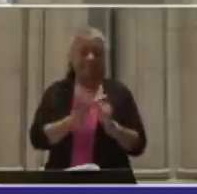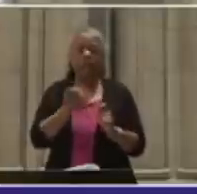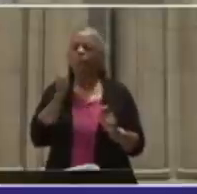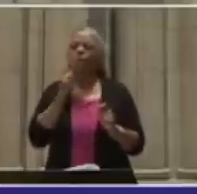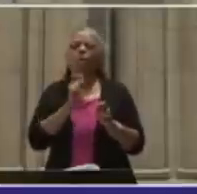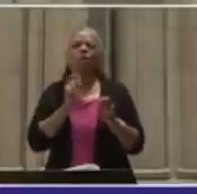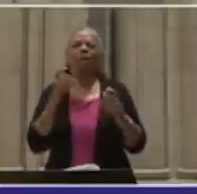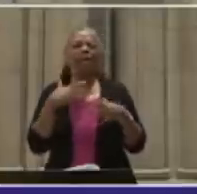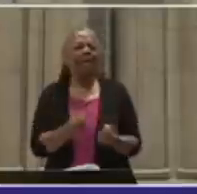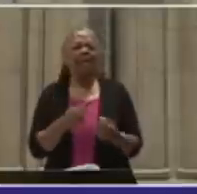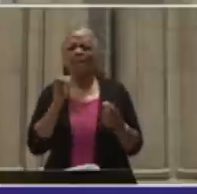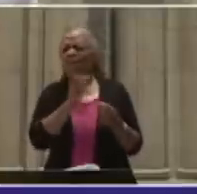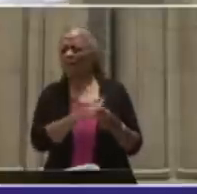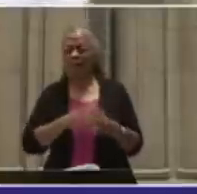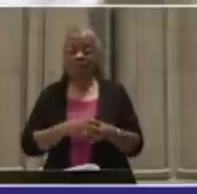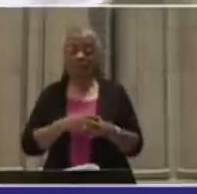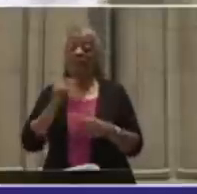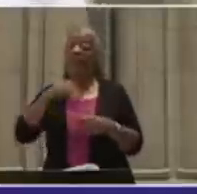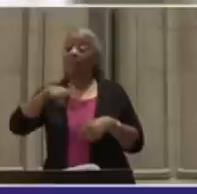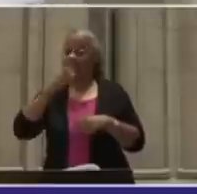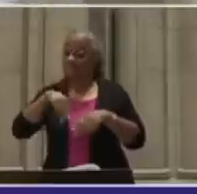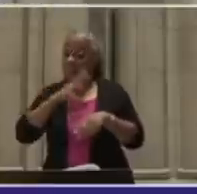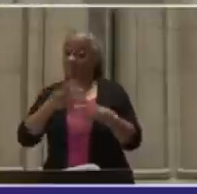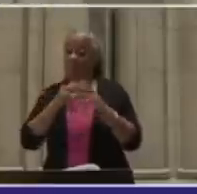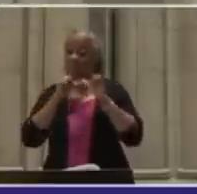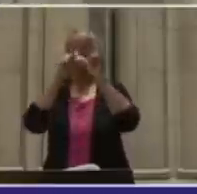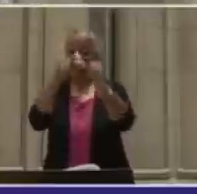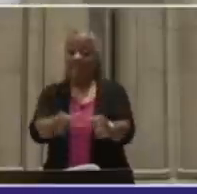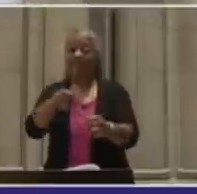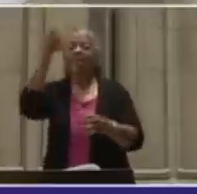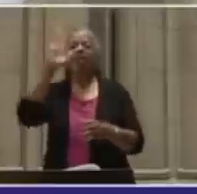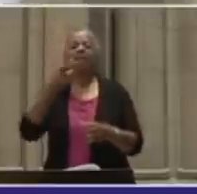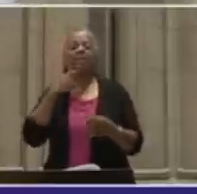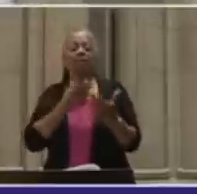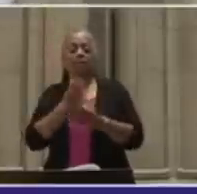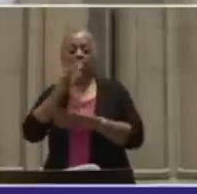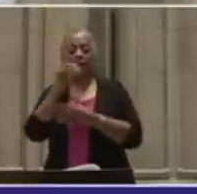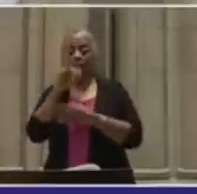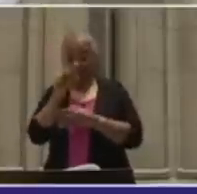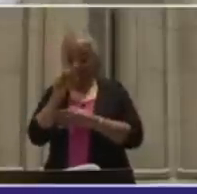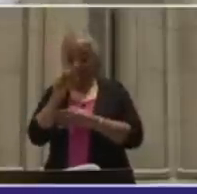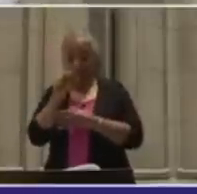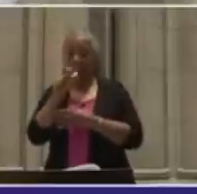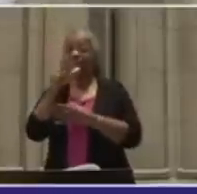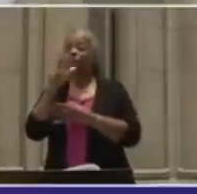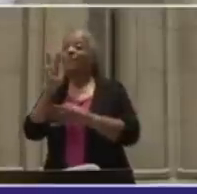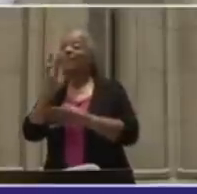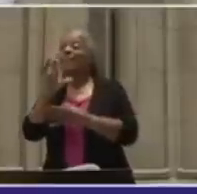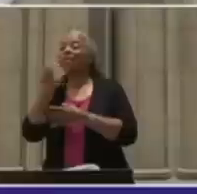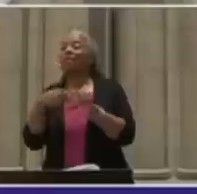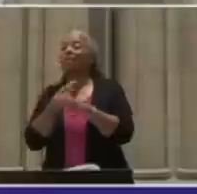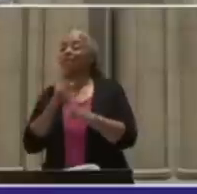them. If this nation wants to live, God says through Amos to us 2,600 years later,